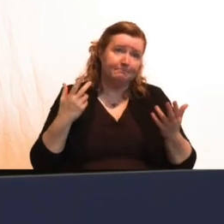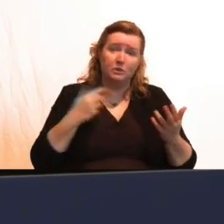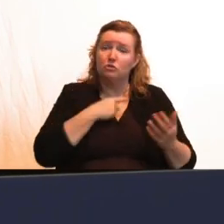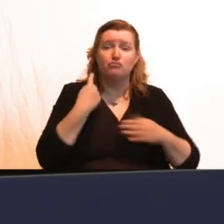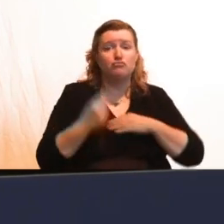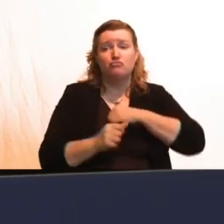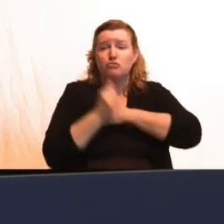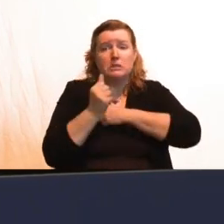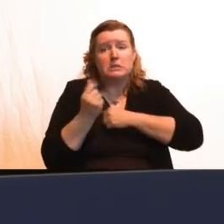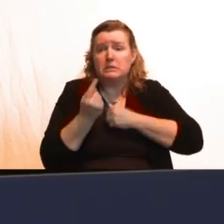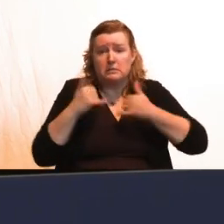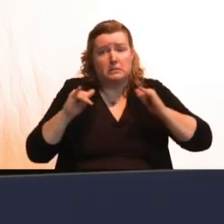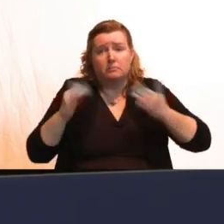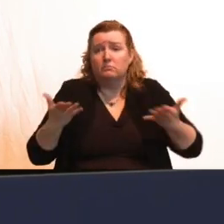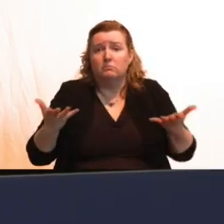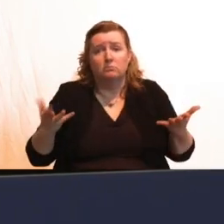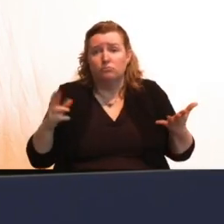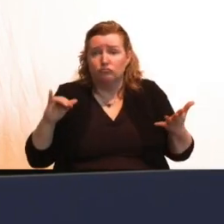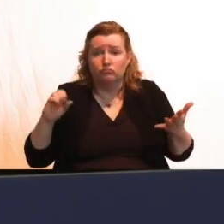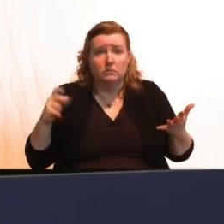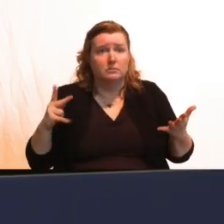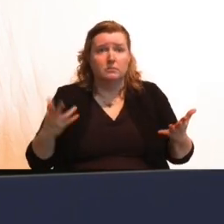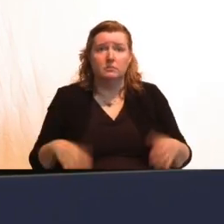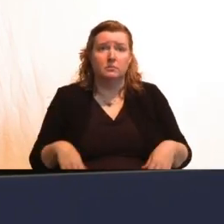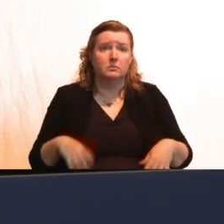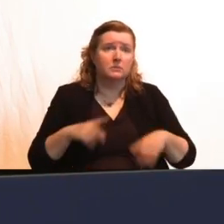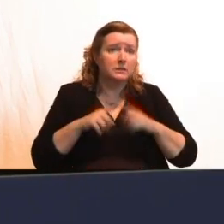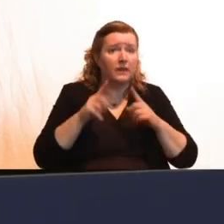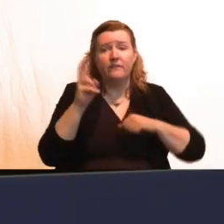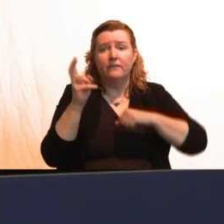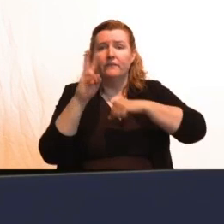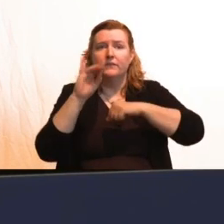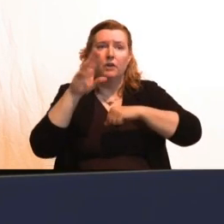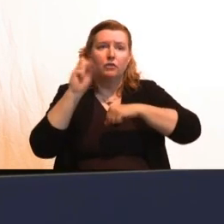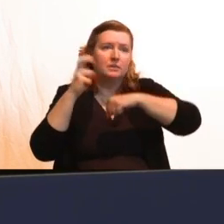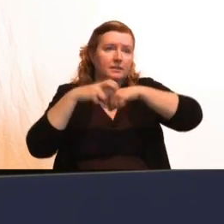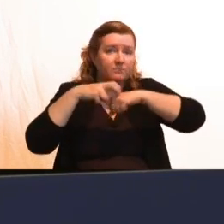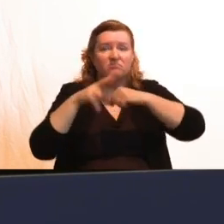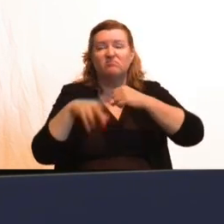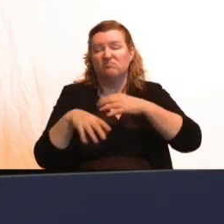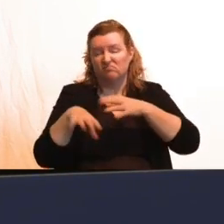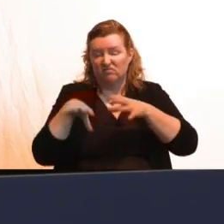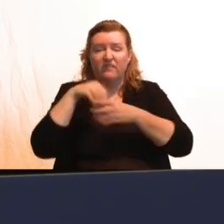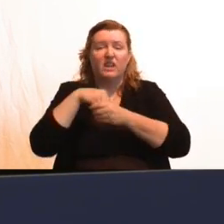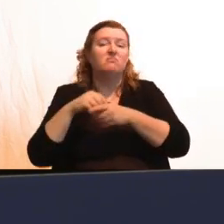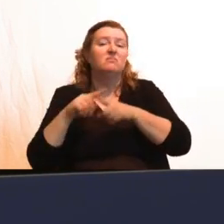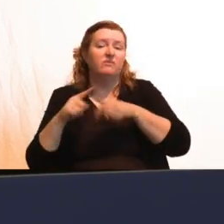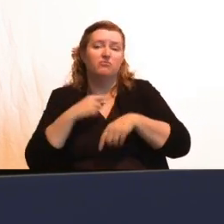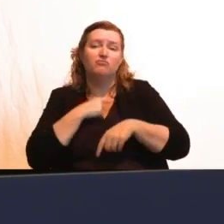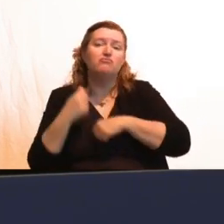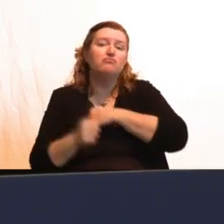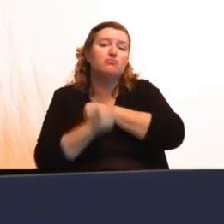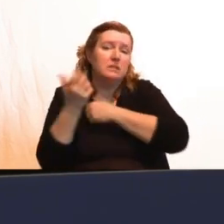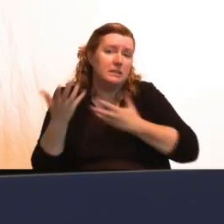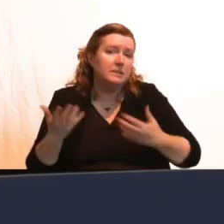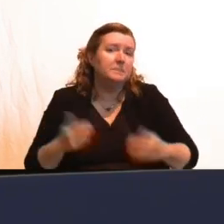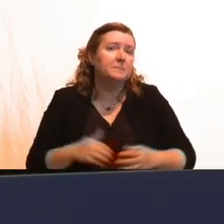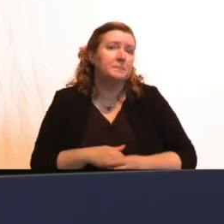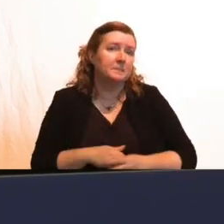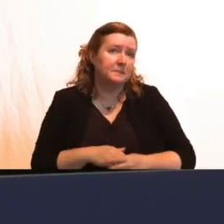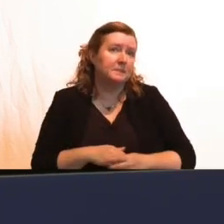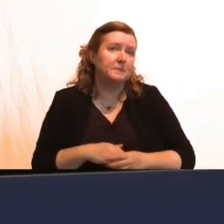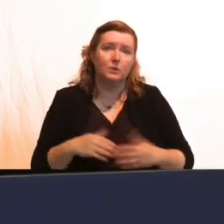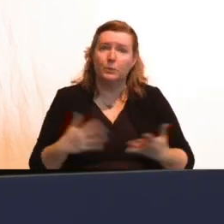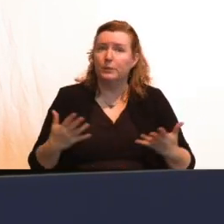that we have to, you know, take a lot of introspection as well to understand that in the context of what we understand of the science, because that really